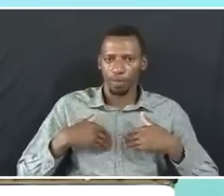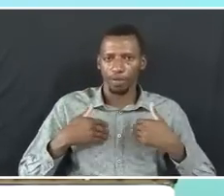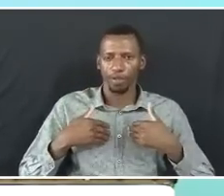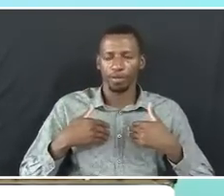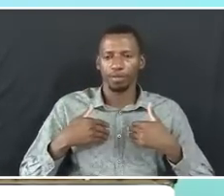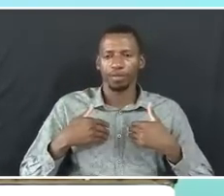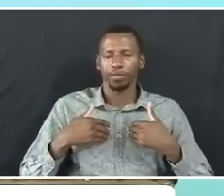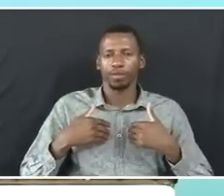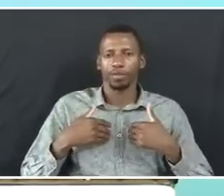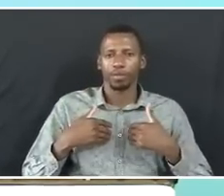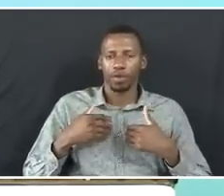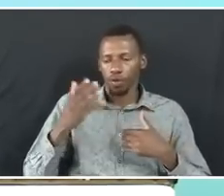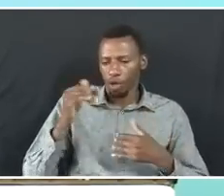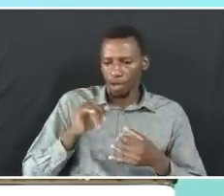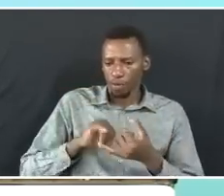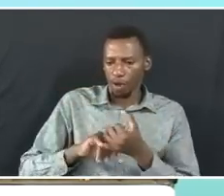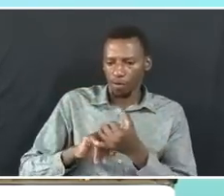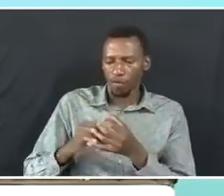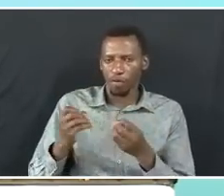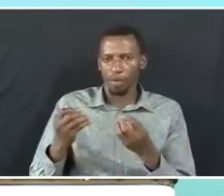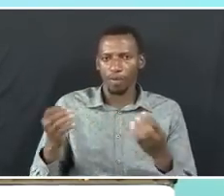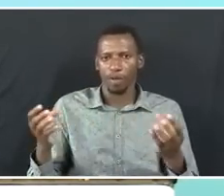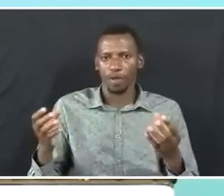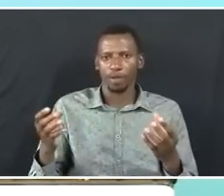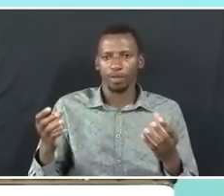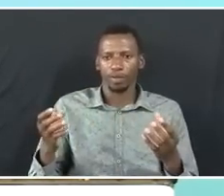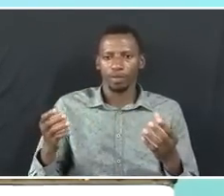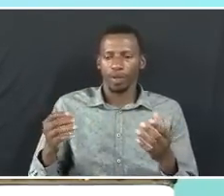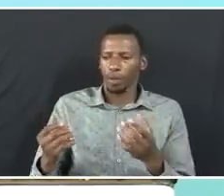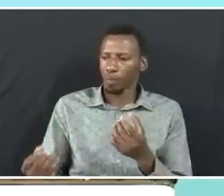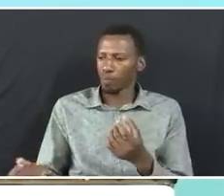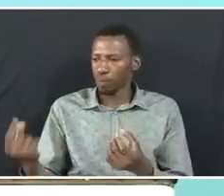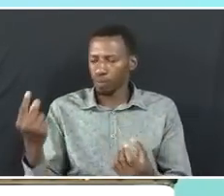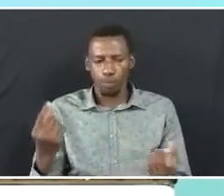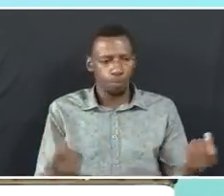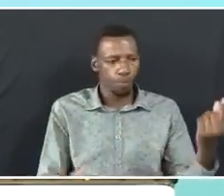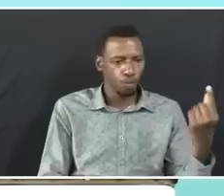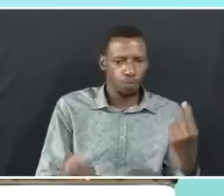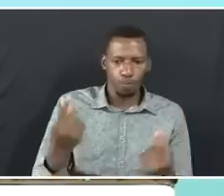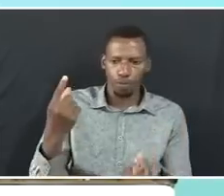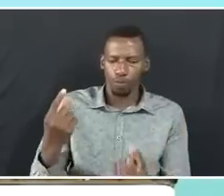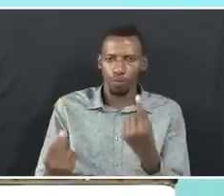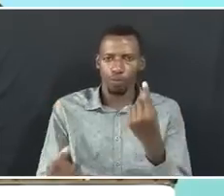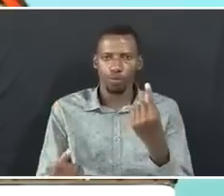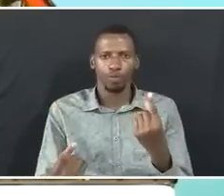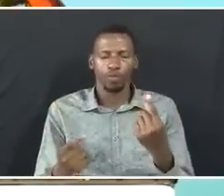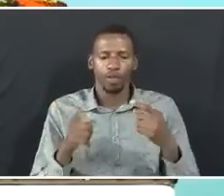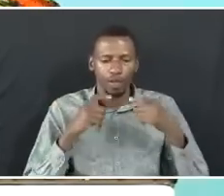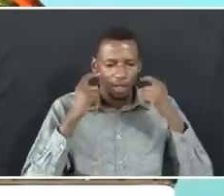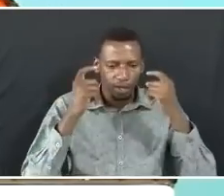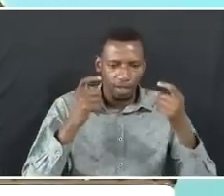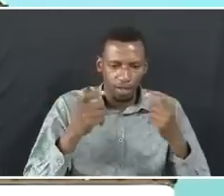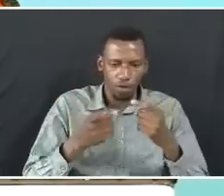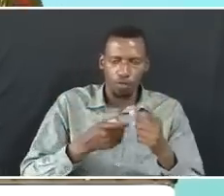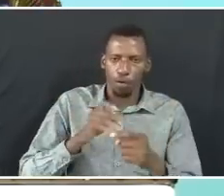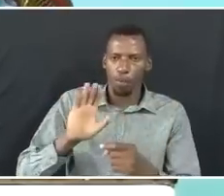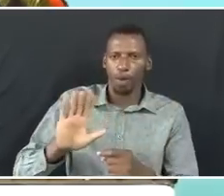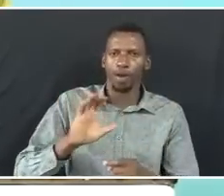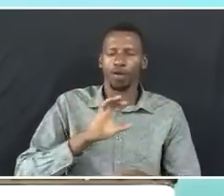with judgments and permitting evils to rise up against him from his own house. That